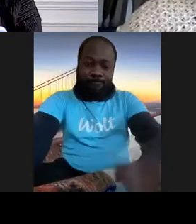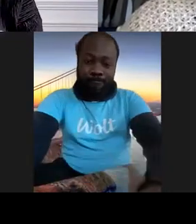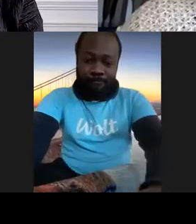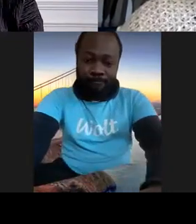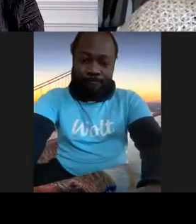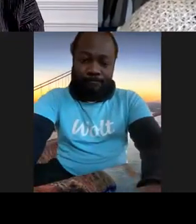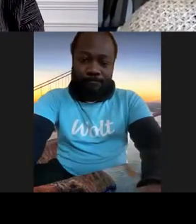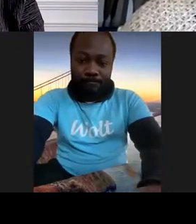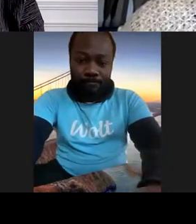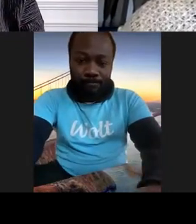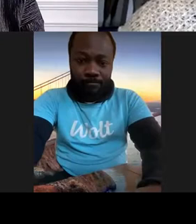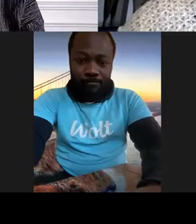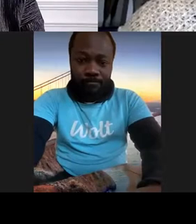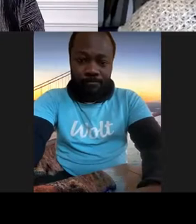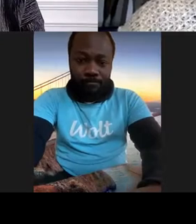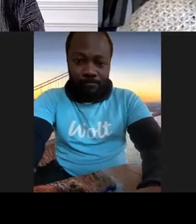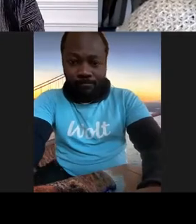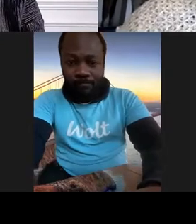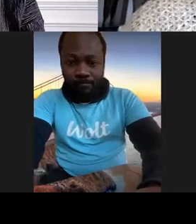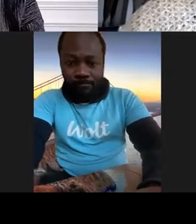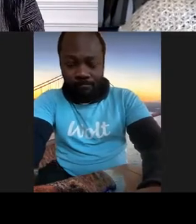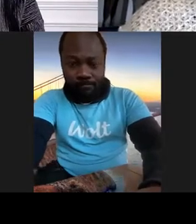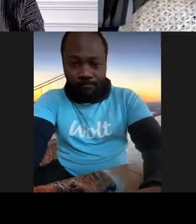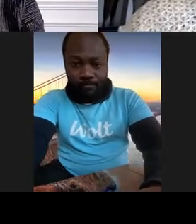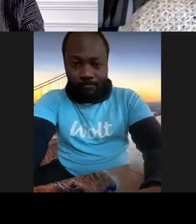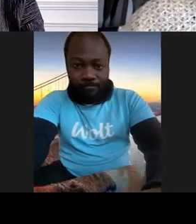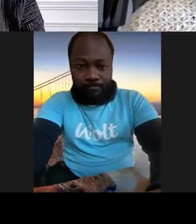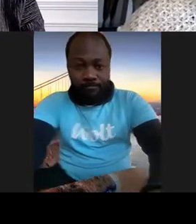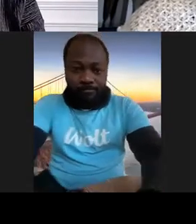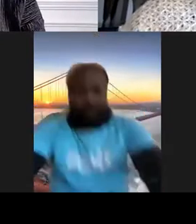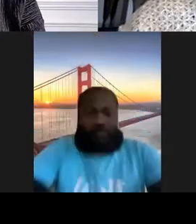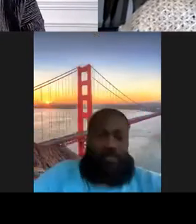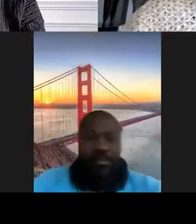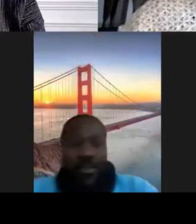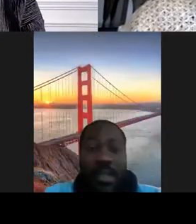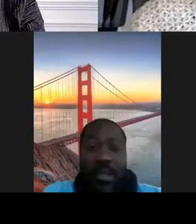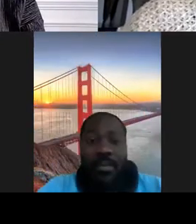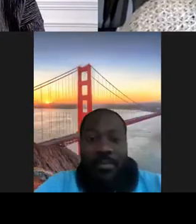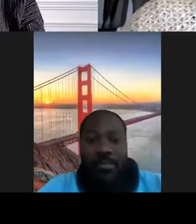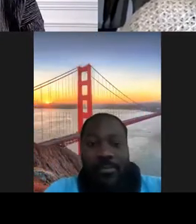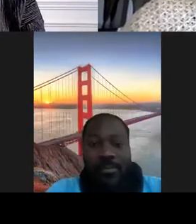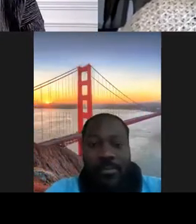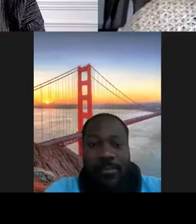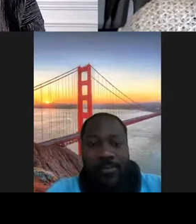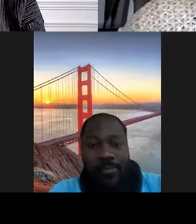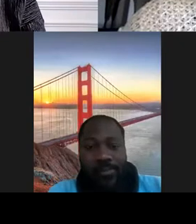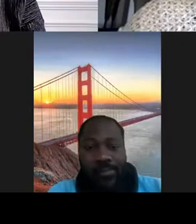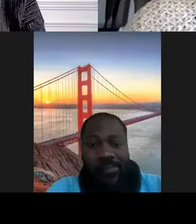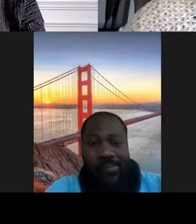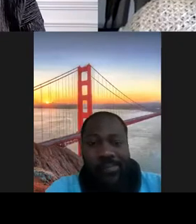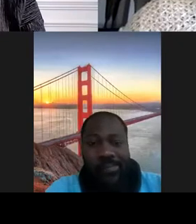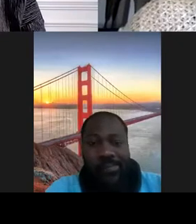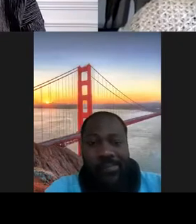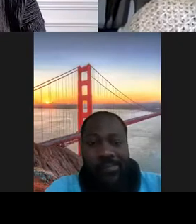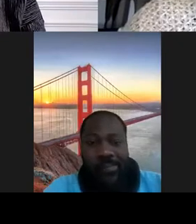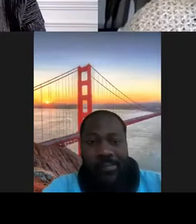have interpreters. Parents still feel that. I think it's the trust, and it might just be easier. We might feel more comfortable because we understand